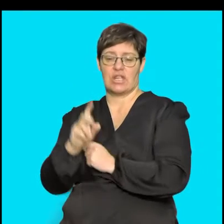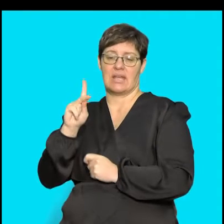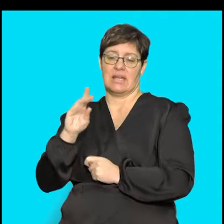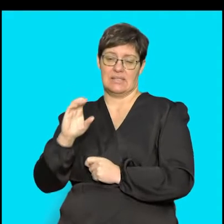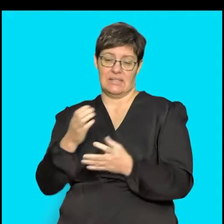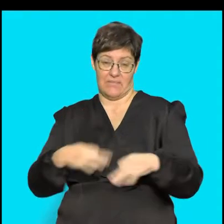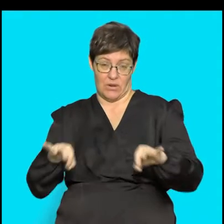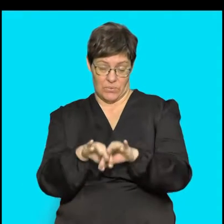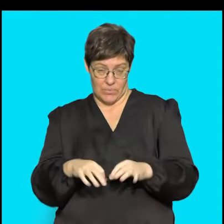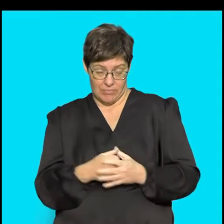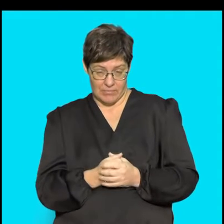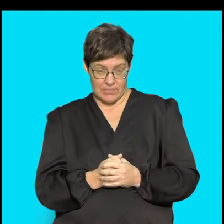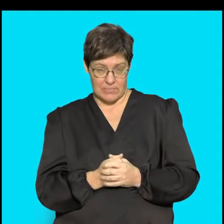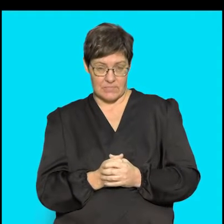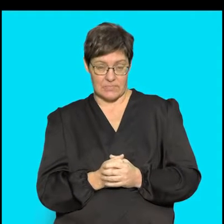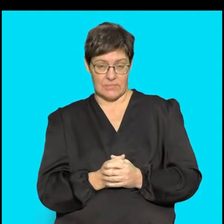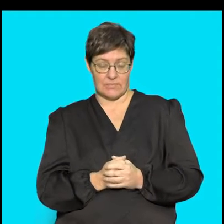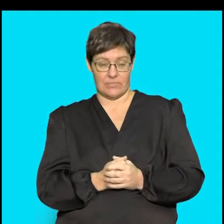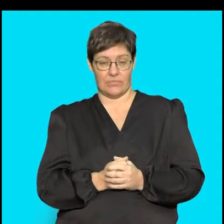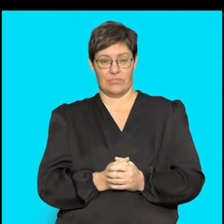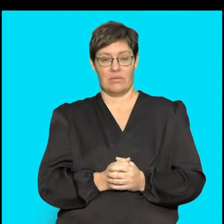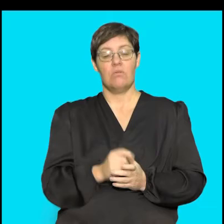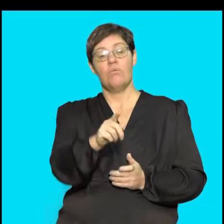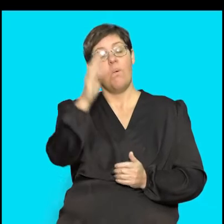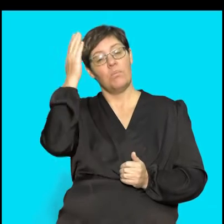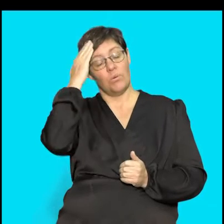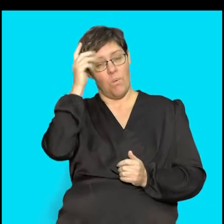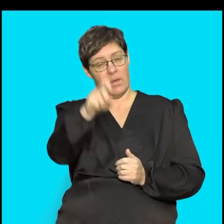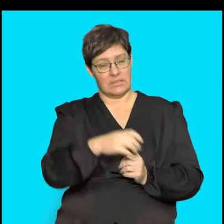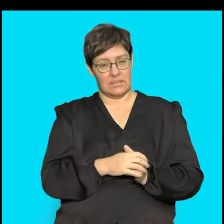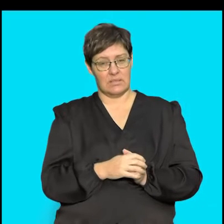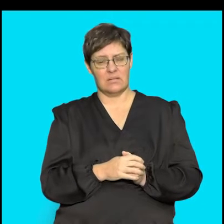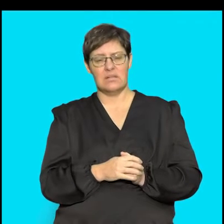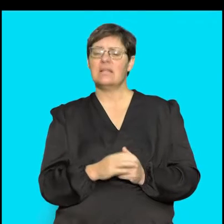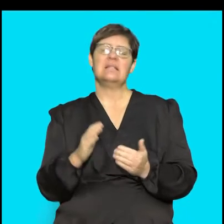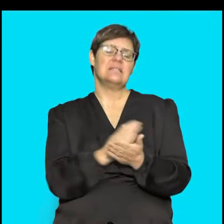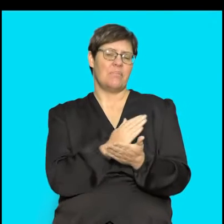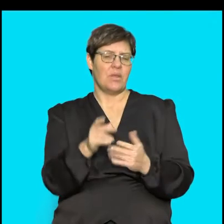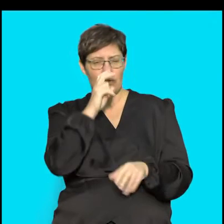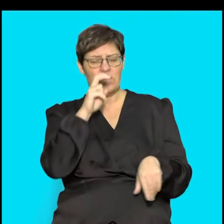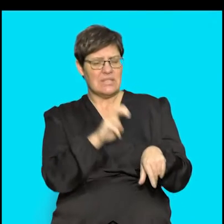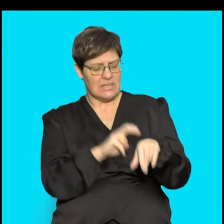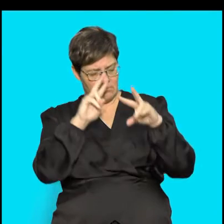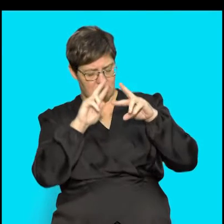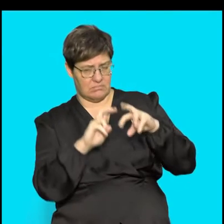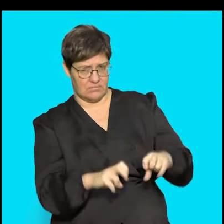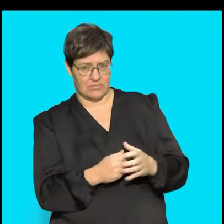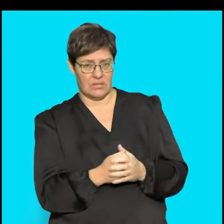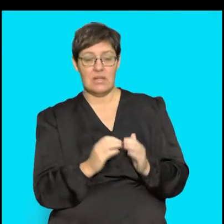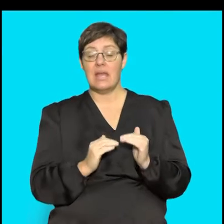effect on our Kc value. What you need to know is this is something that you need to